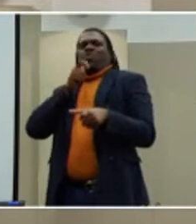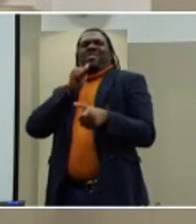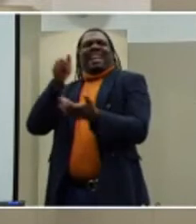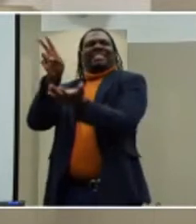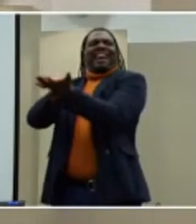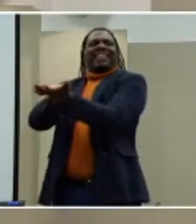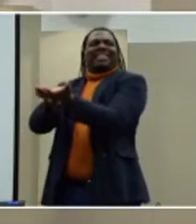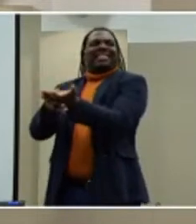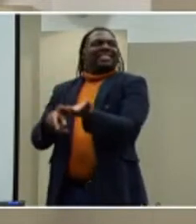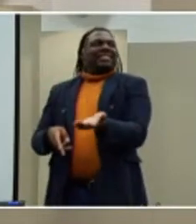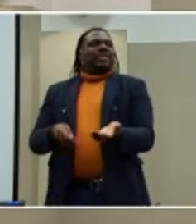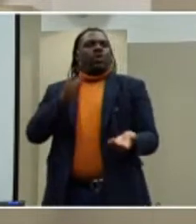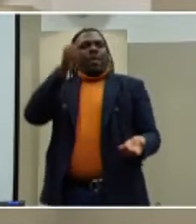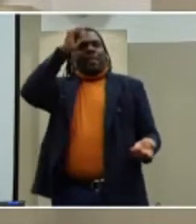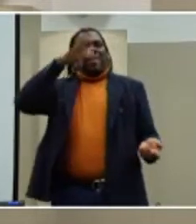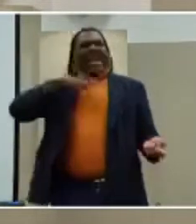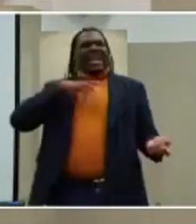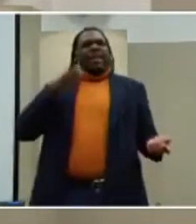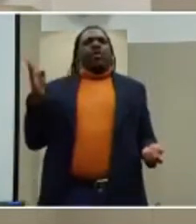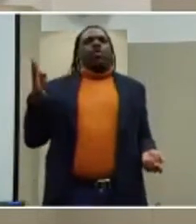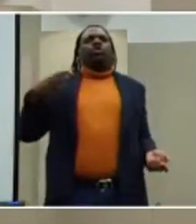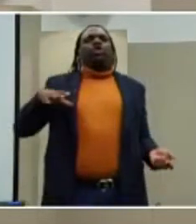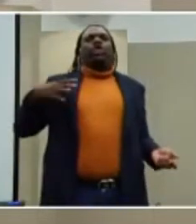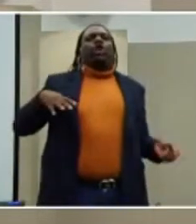in the blue shirt.